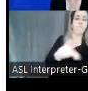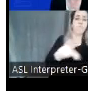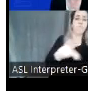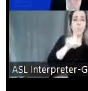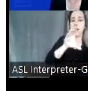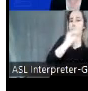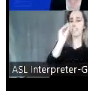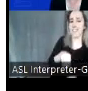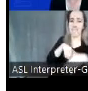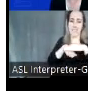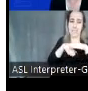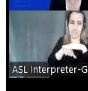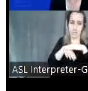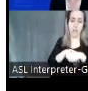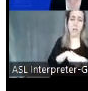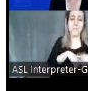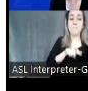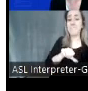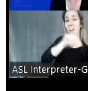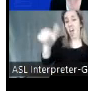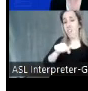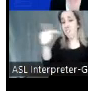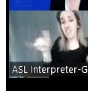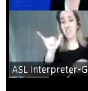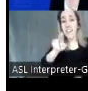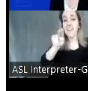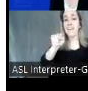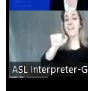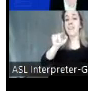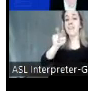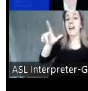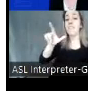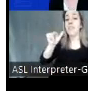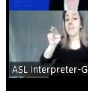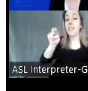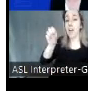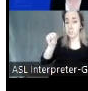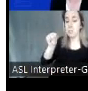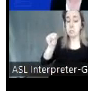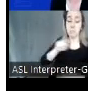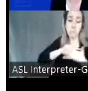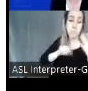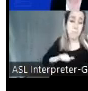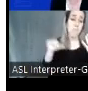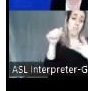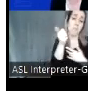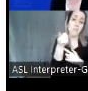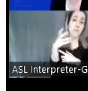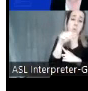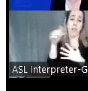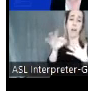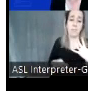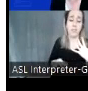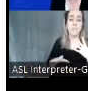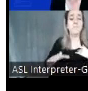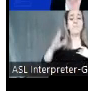as with NaviLens, there are QR codes that could be used. But again, with the iPhone, with assistive